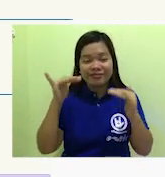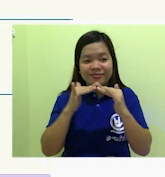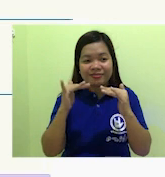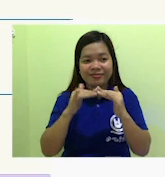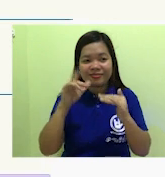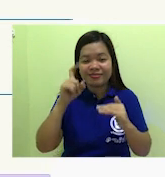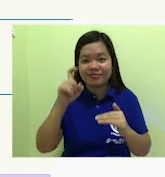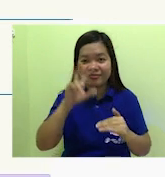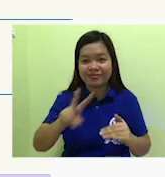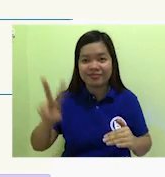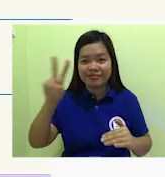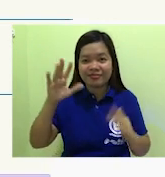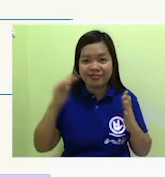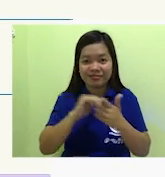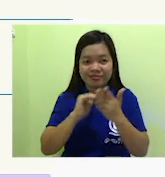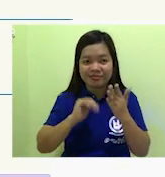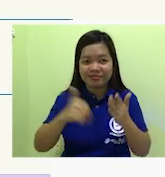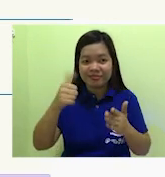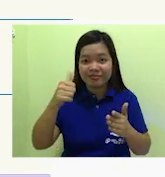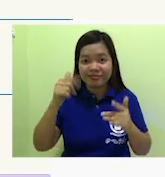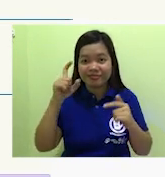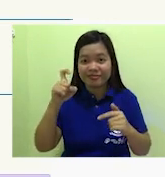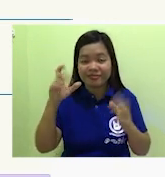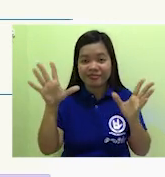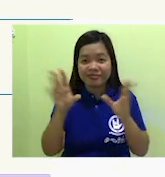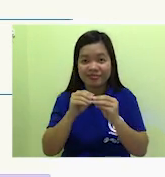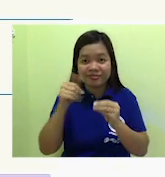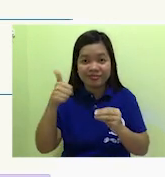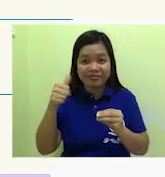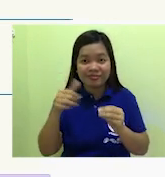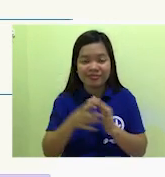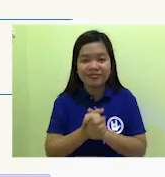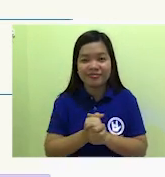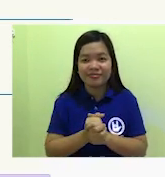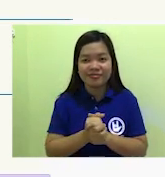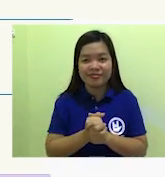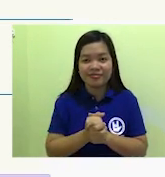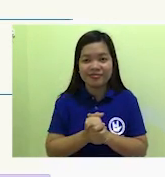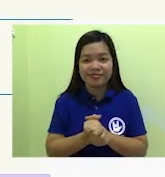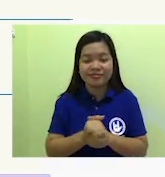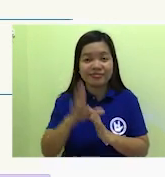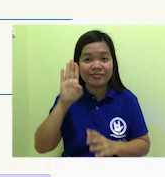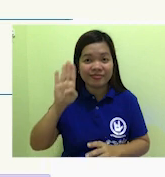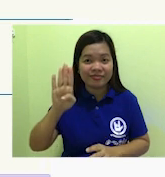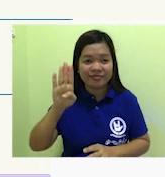Letter A, y equals x squared minus 10x plus 10.